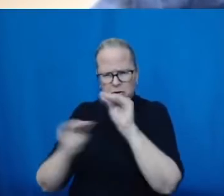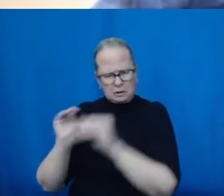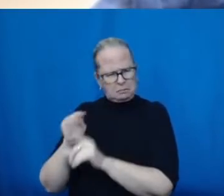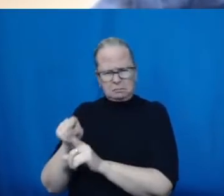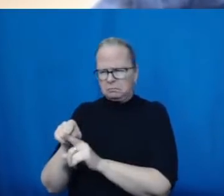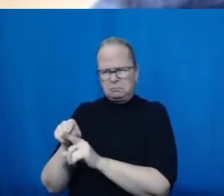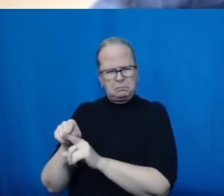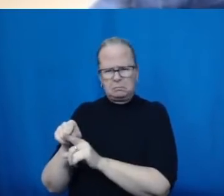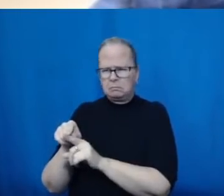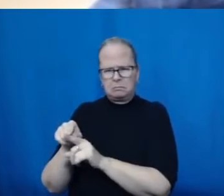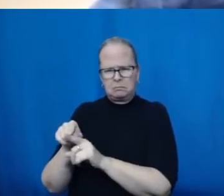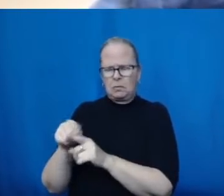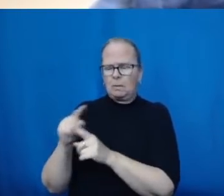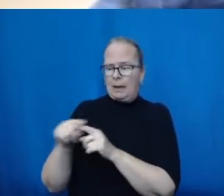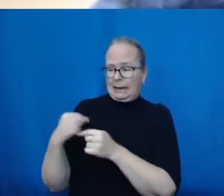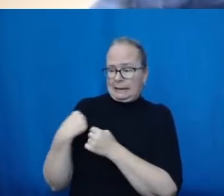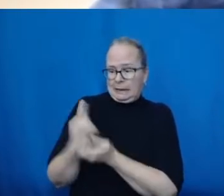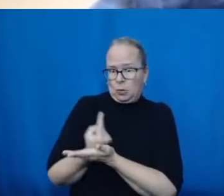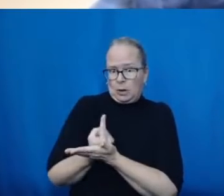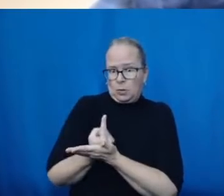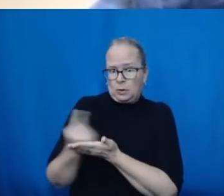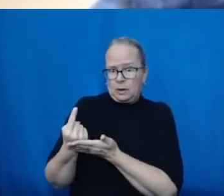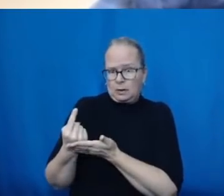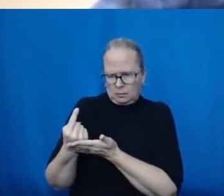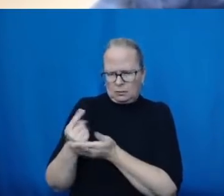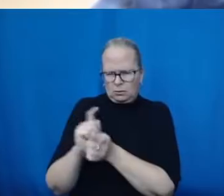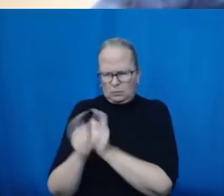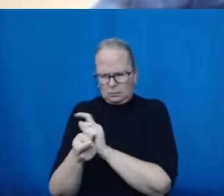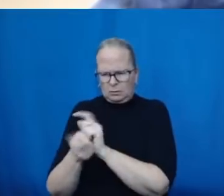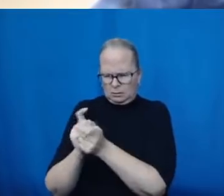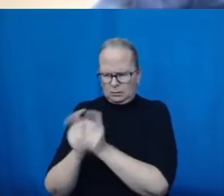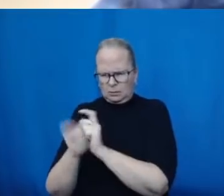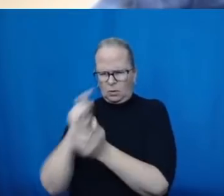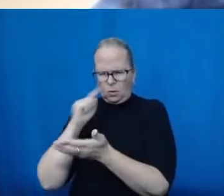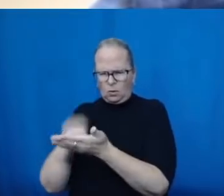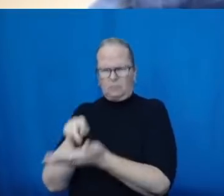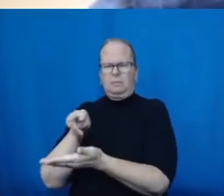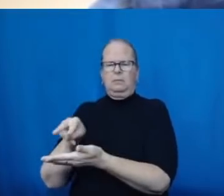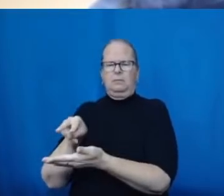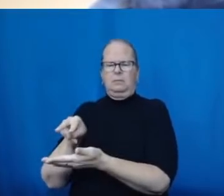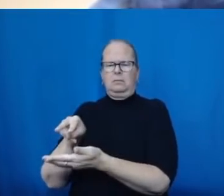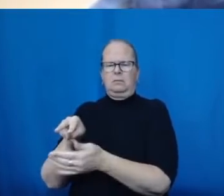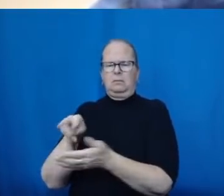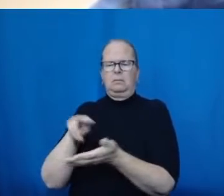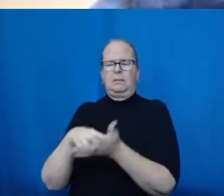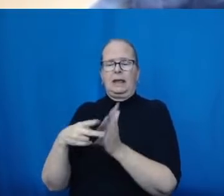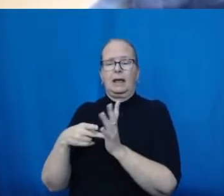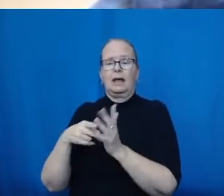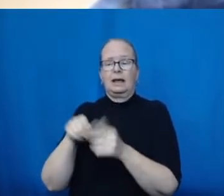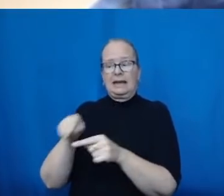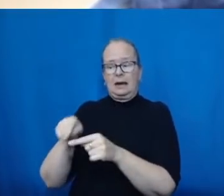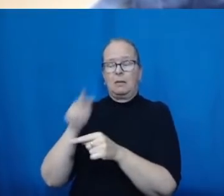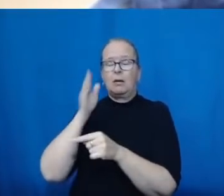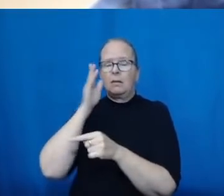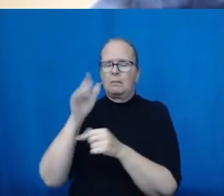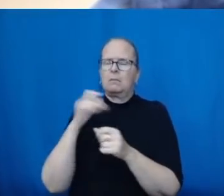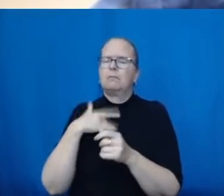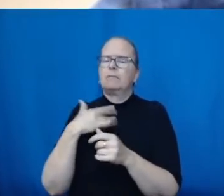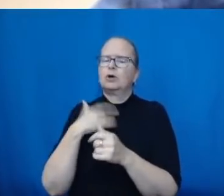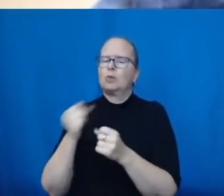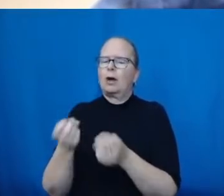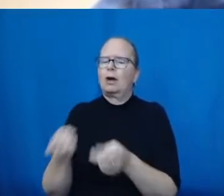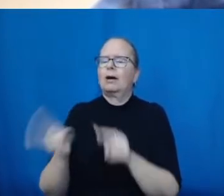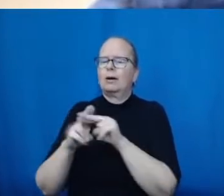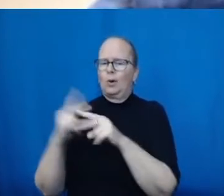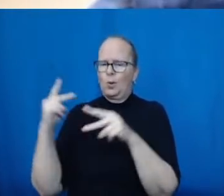probably worse than an actual drop of 5 over the last 24 hours. I think that'll be